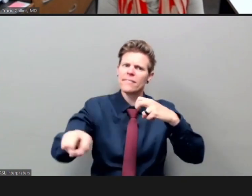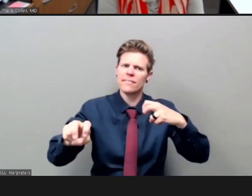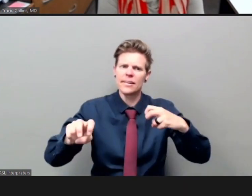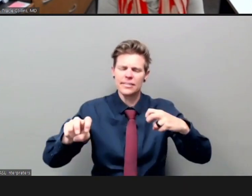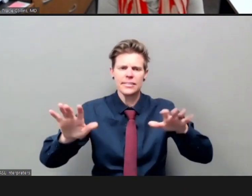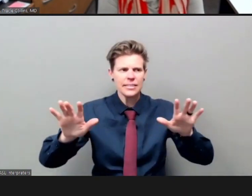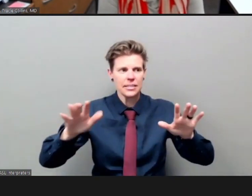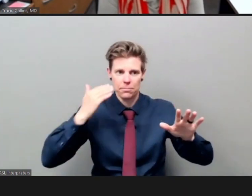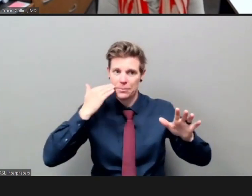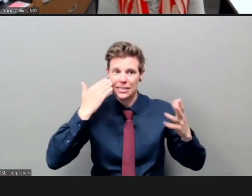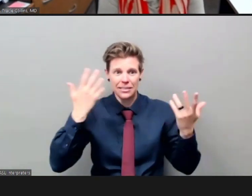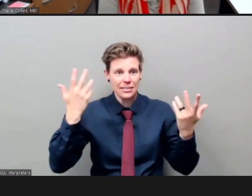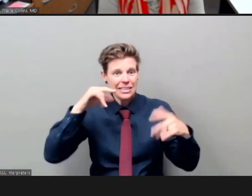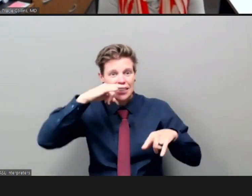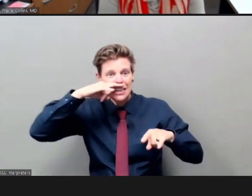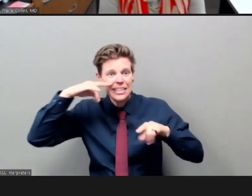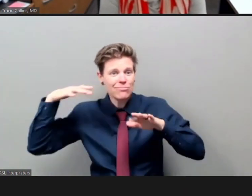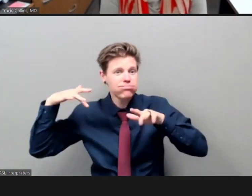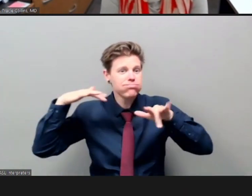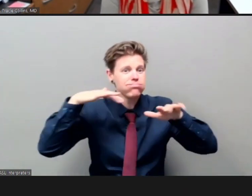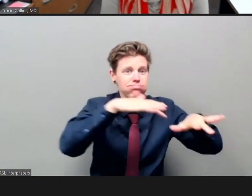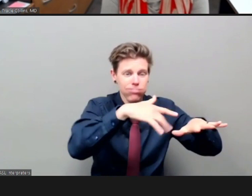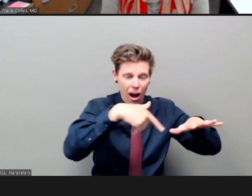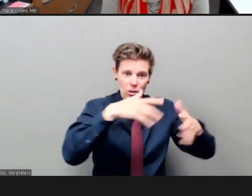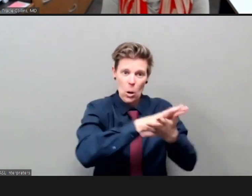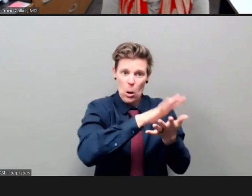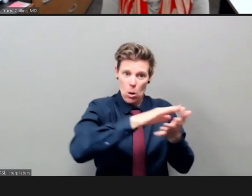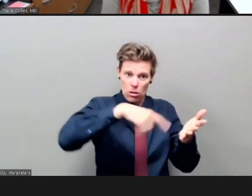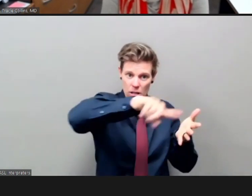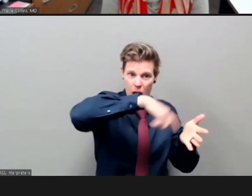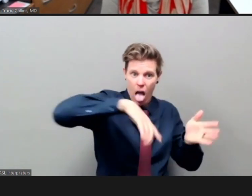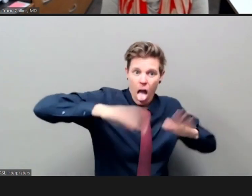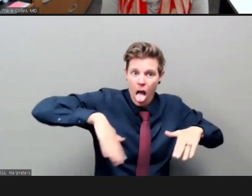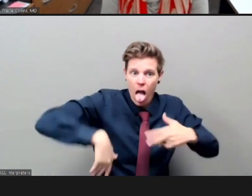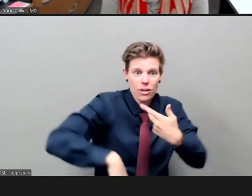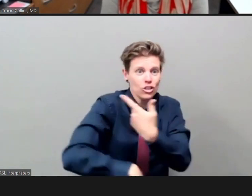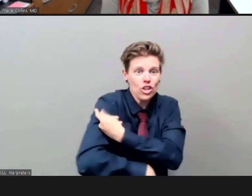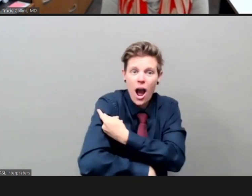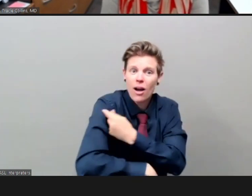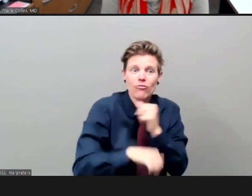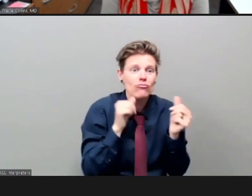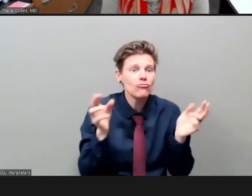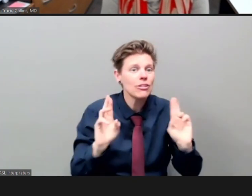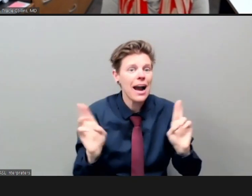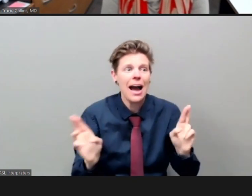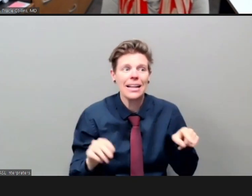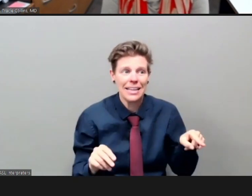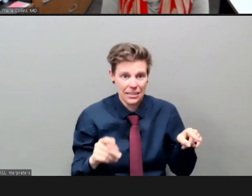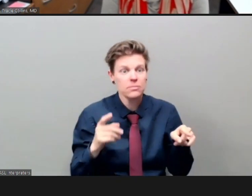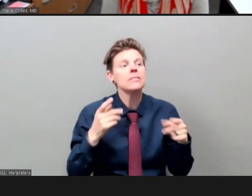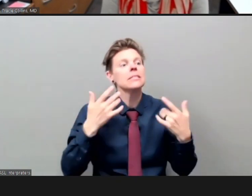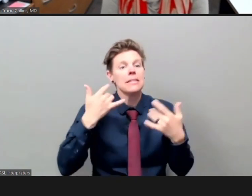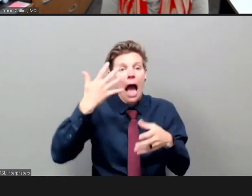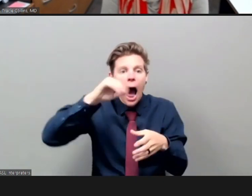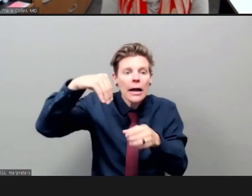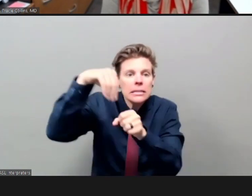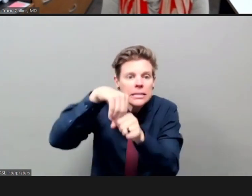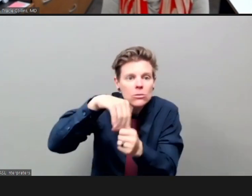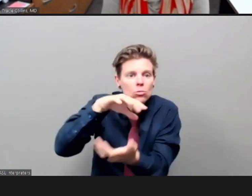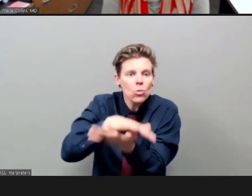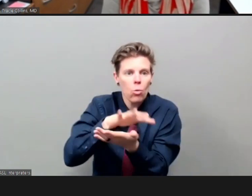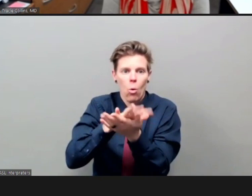for a vaccine. And they are indoors by and large. And so you have all these high